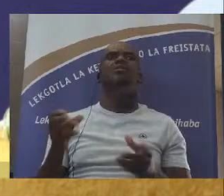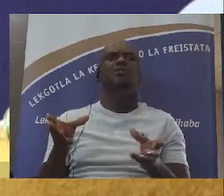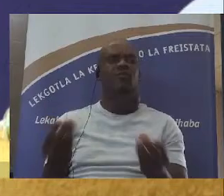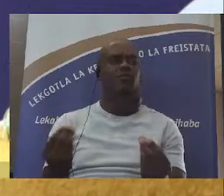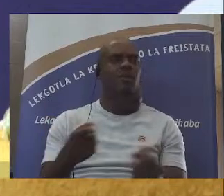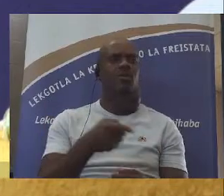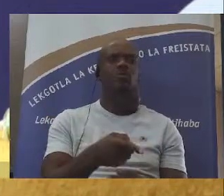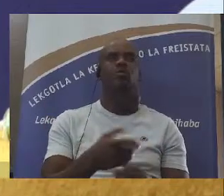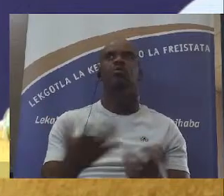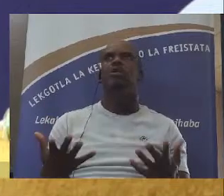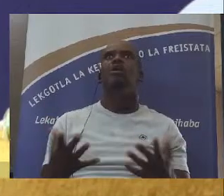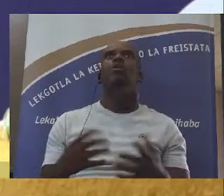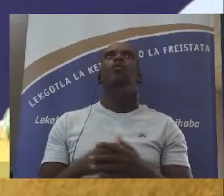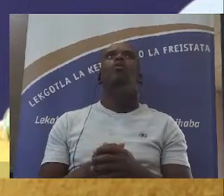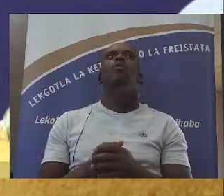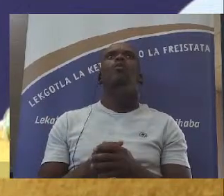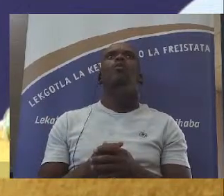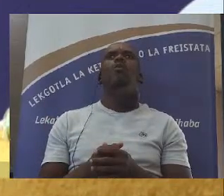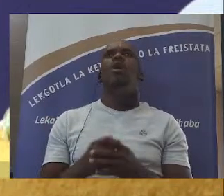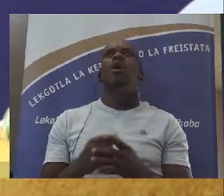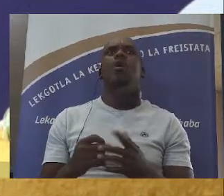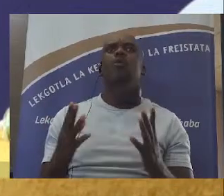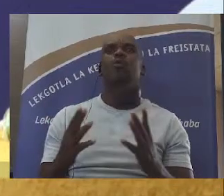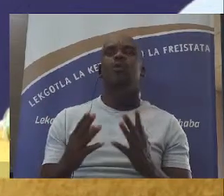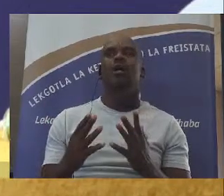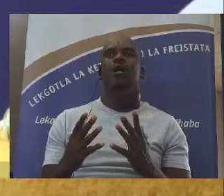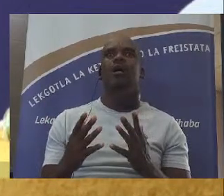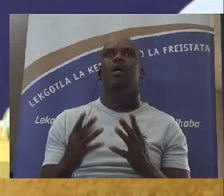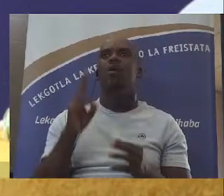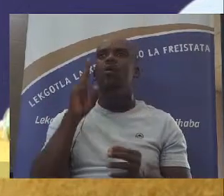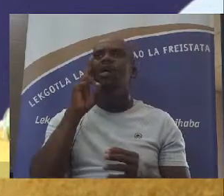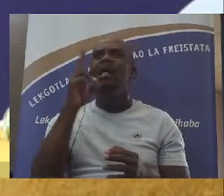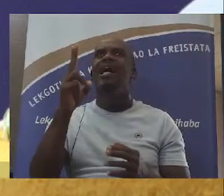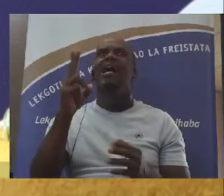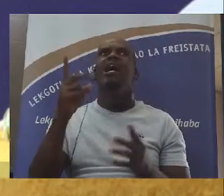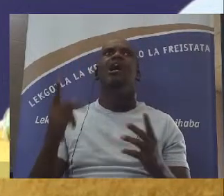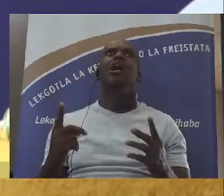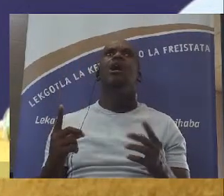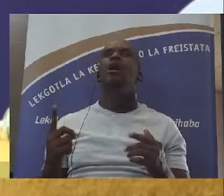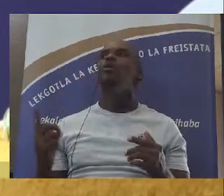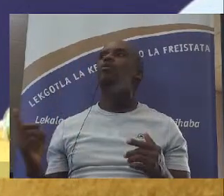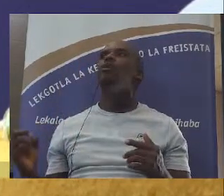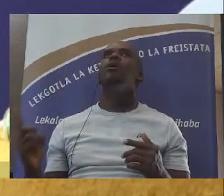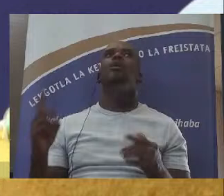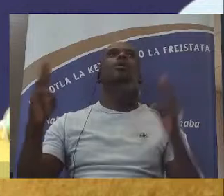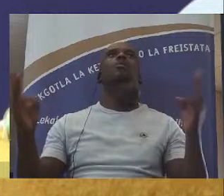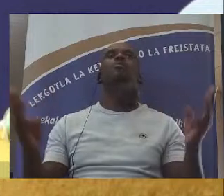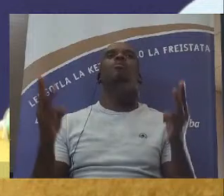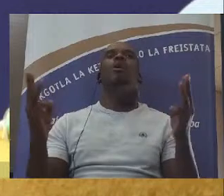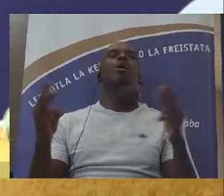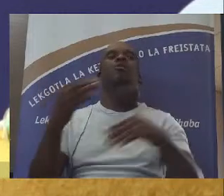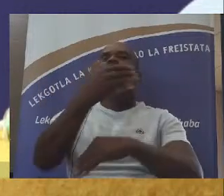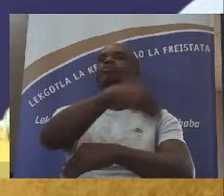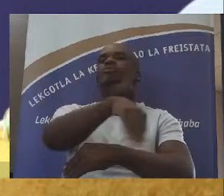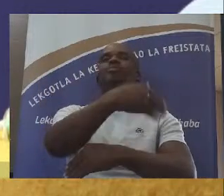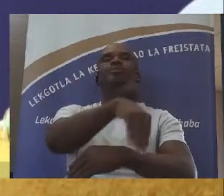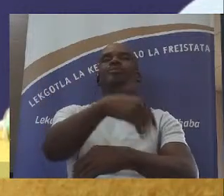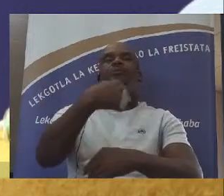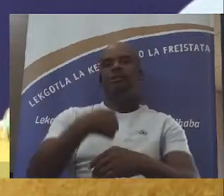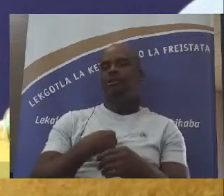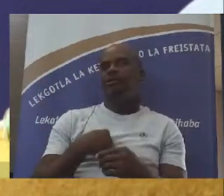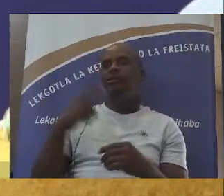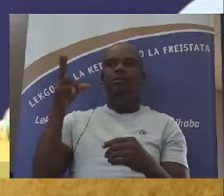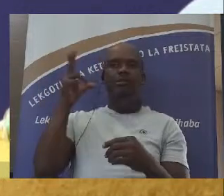gas mona. Jwale ha o re wa hla o bo bona ho itlhaela batho ka kwana. Nna ntho e ke